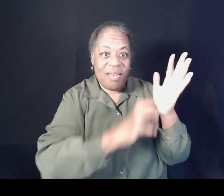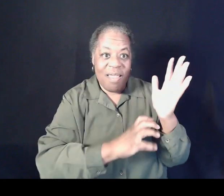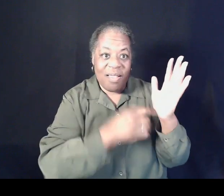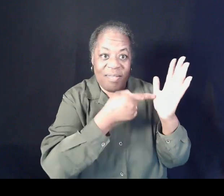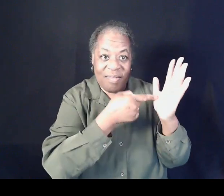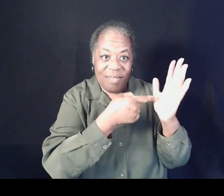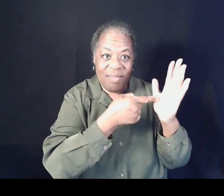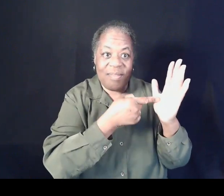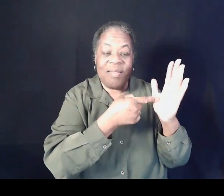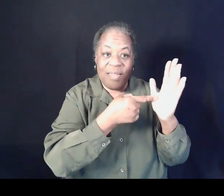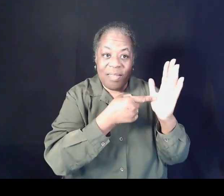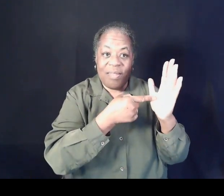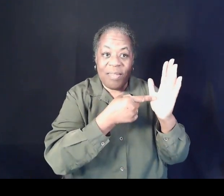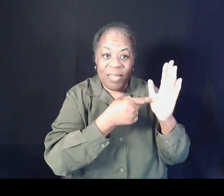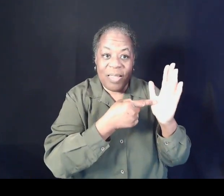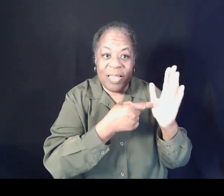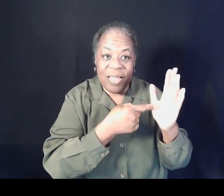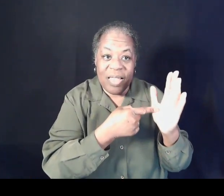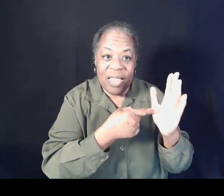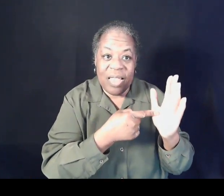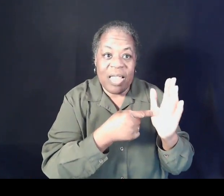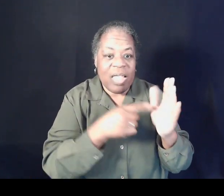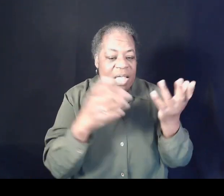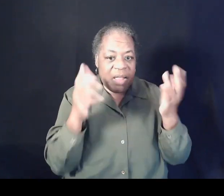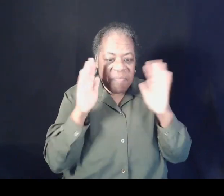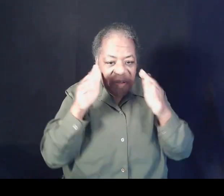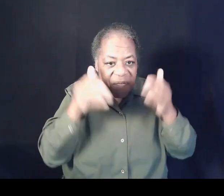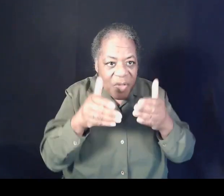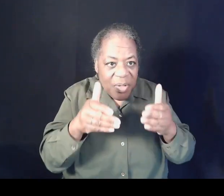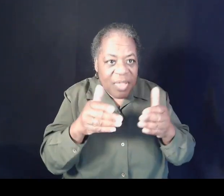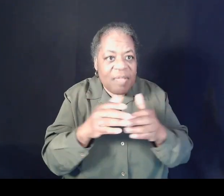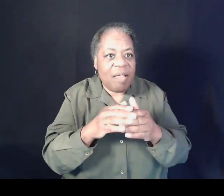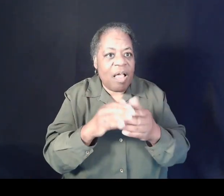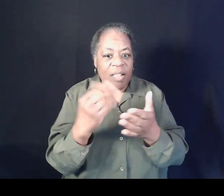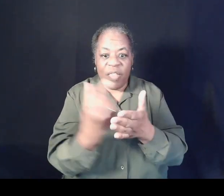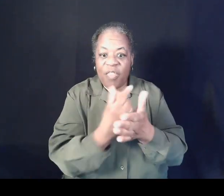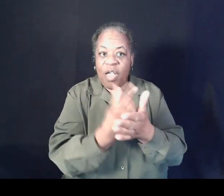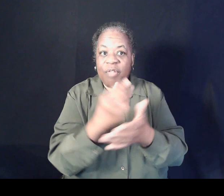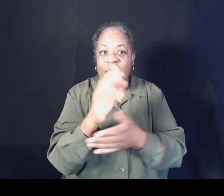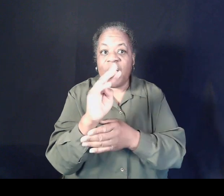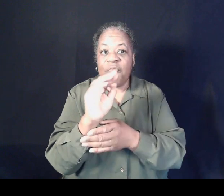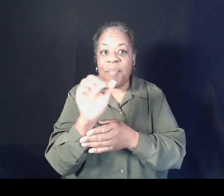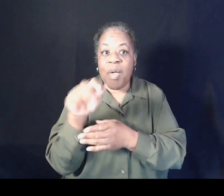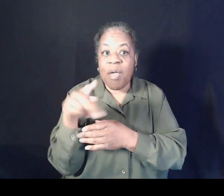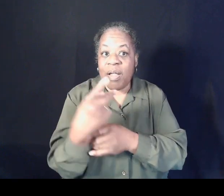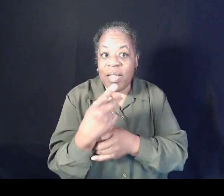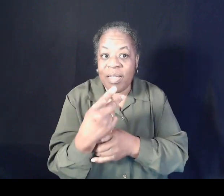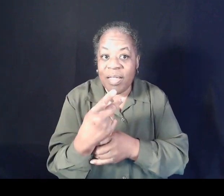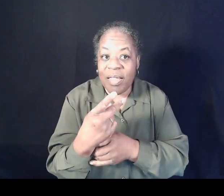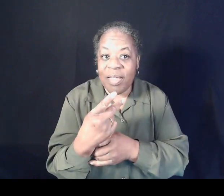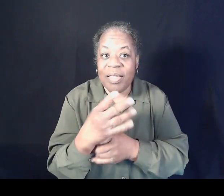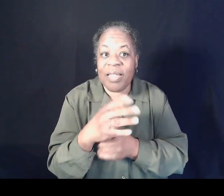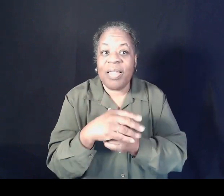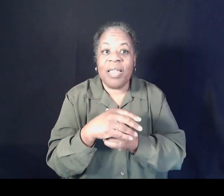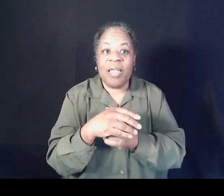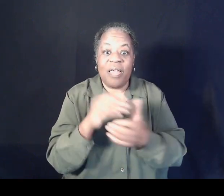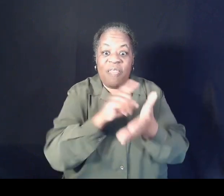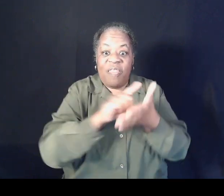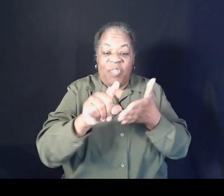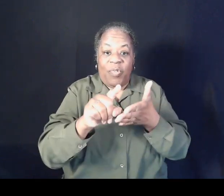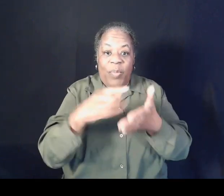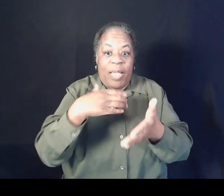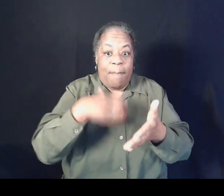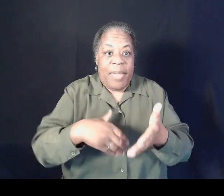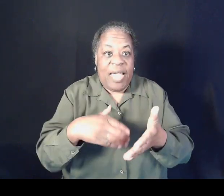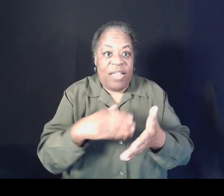part two of this Kingdom Come series is anchored in the last half of the Gospel of Mark. And because it's Passion Week or Holy Week, it's